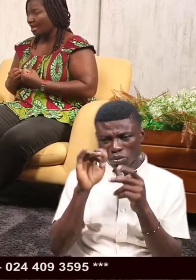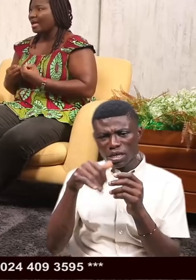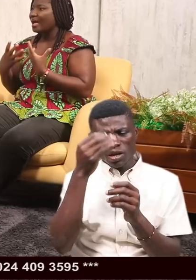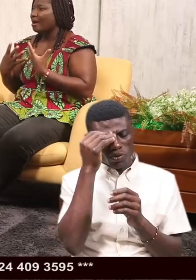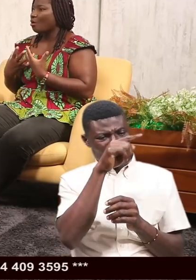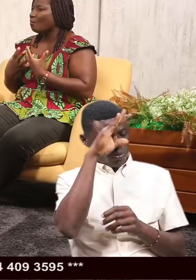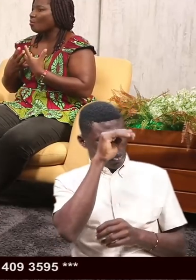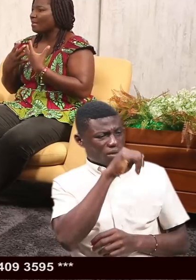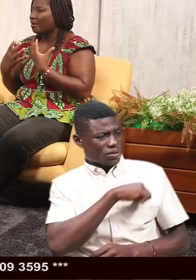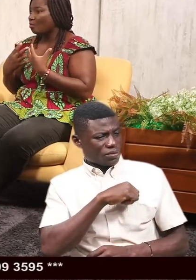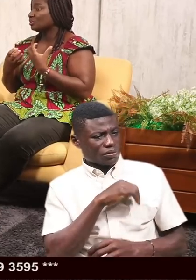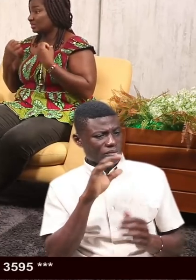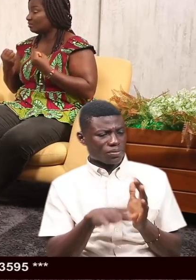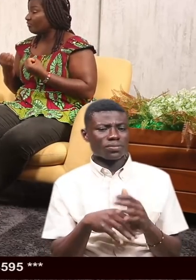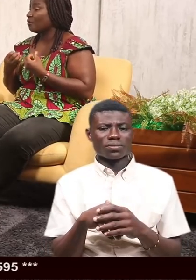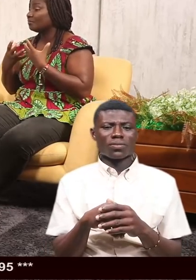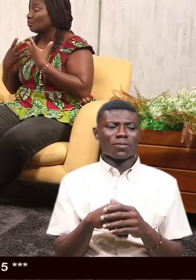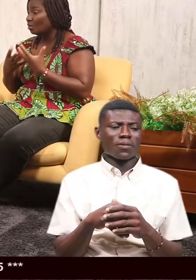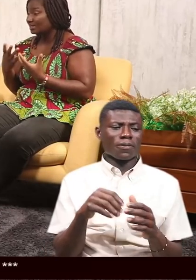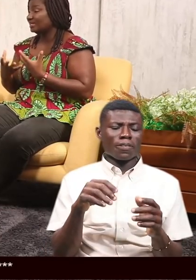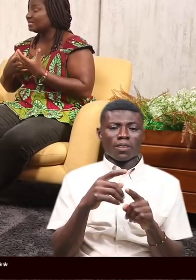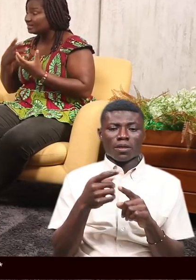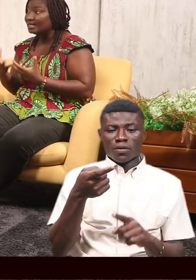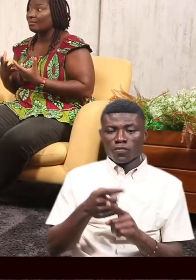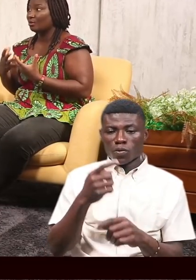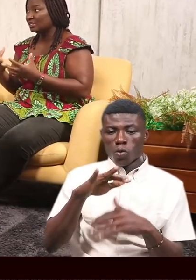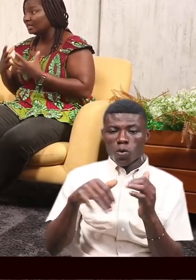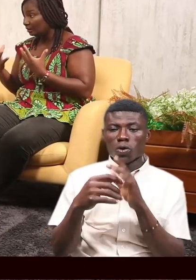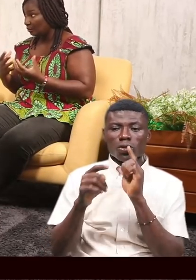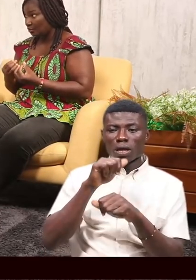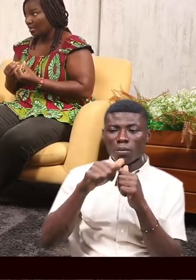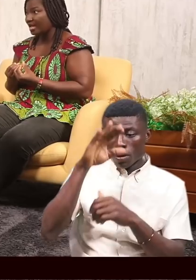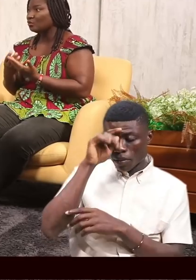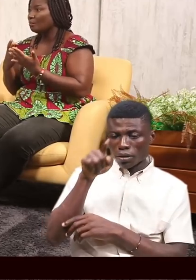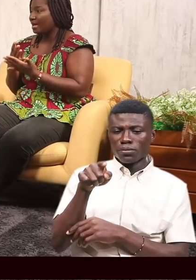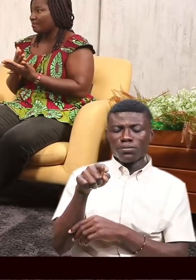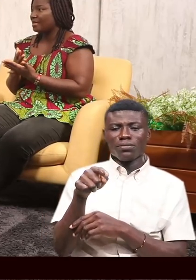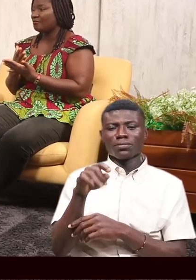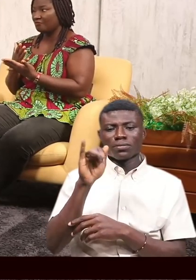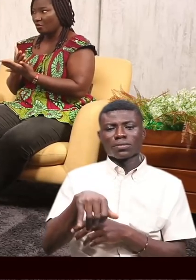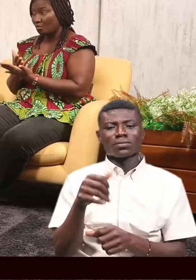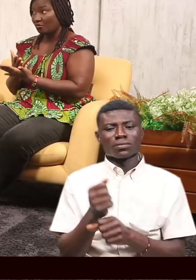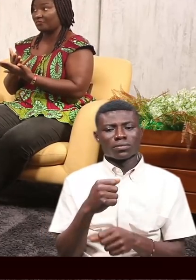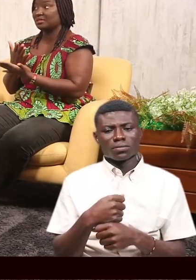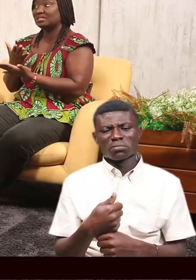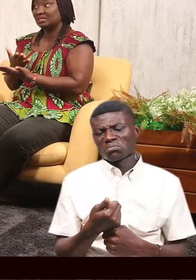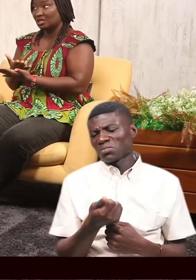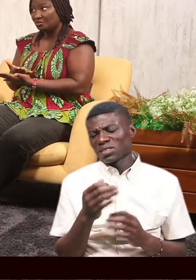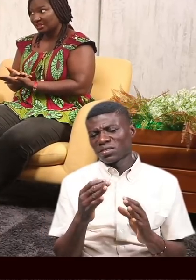no okay. Omo ma omo from what they said about him no eno ma me a form